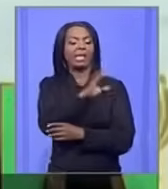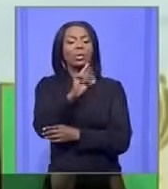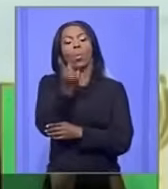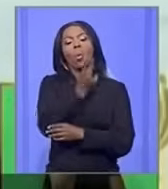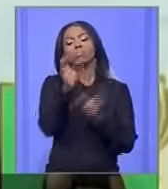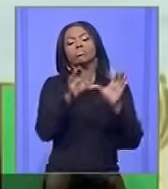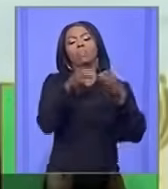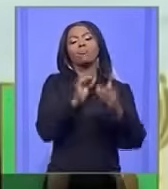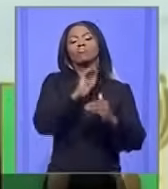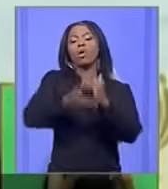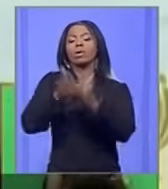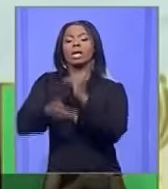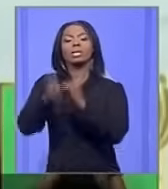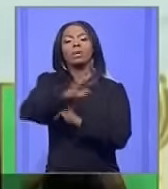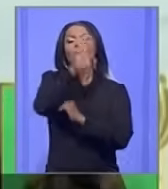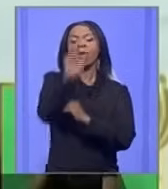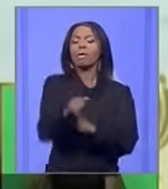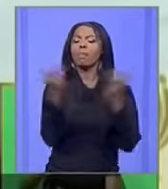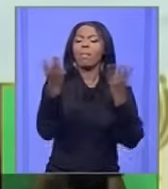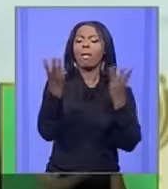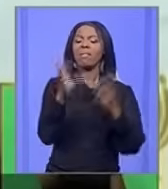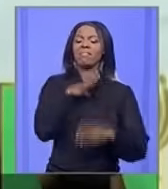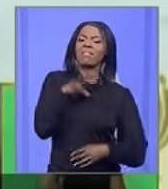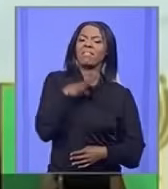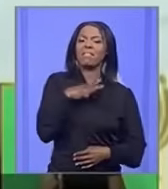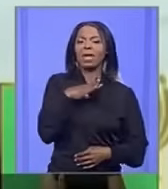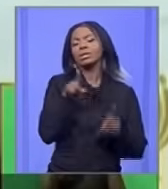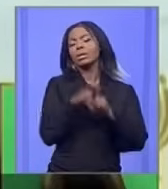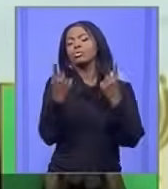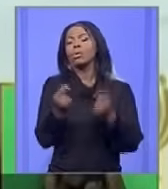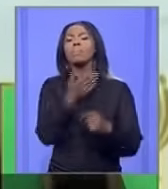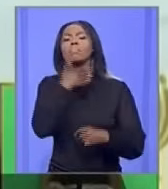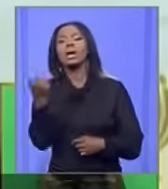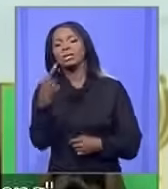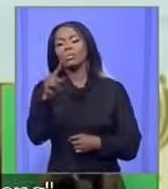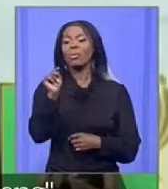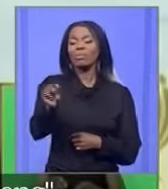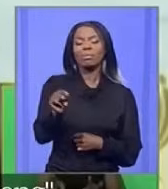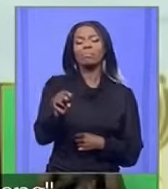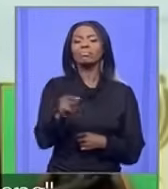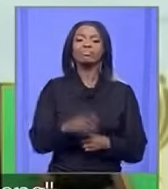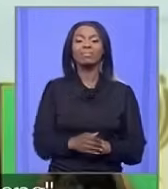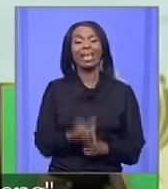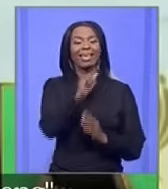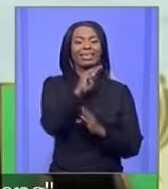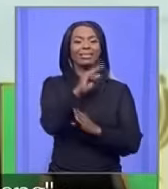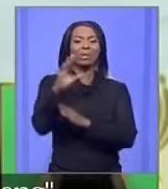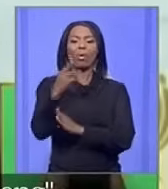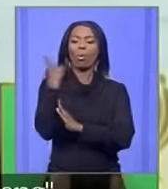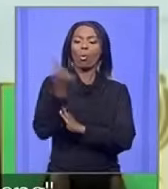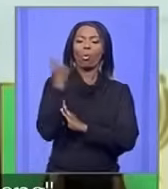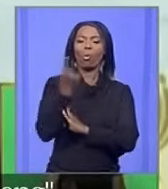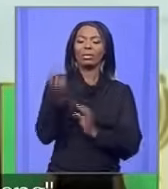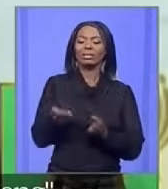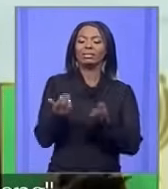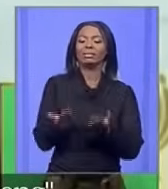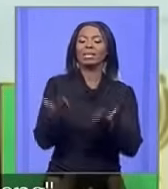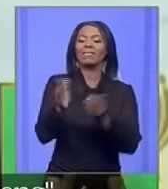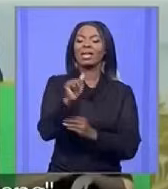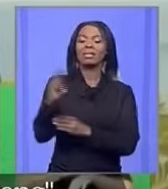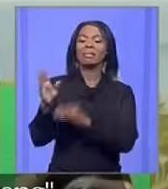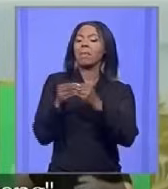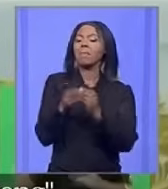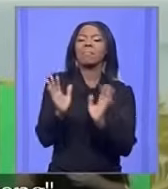can protect South Africa and do what is best for her. The ANC only serve